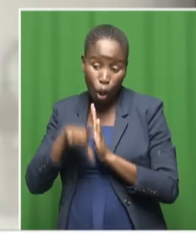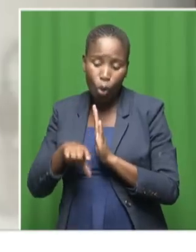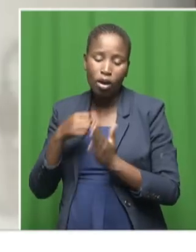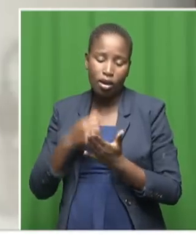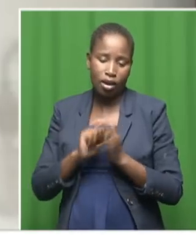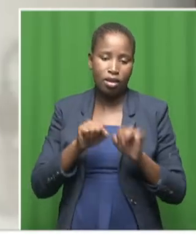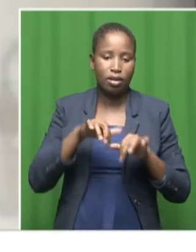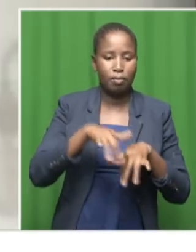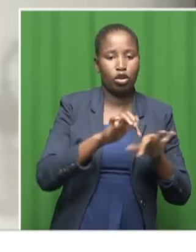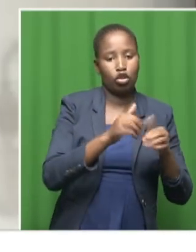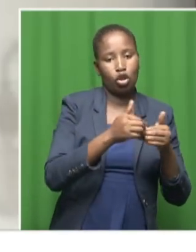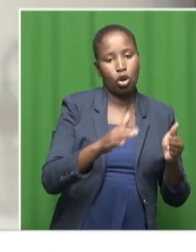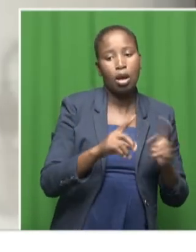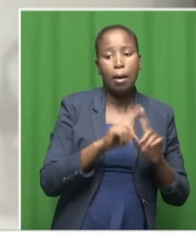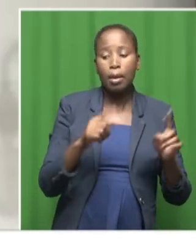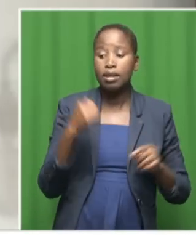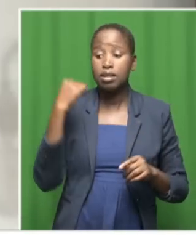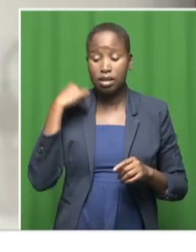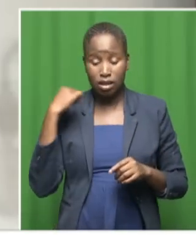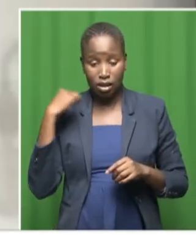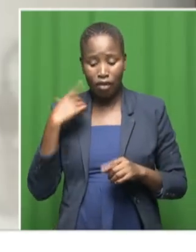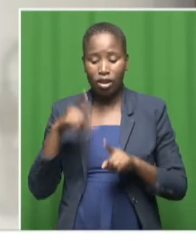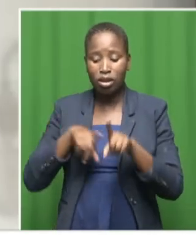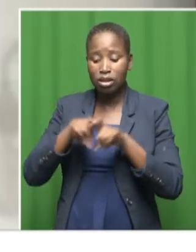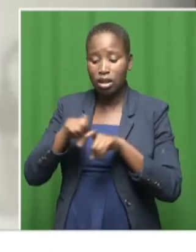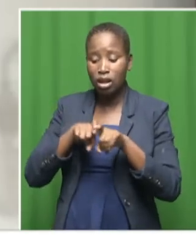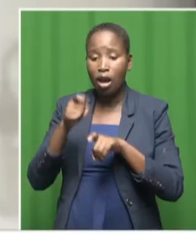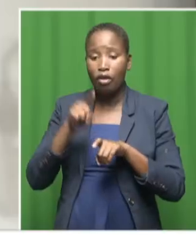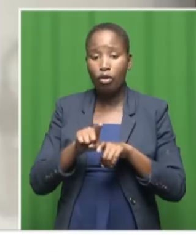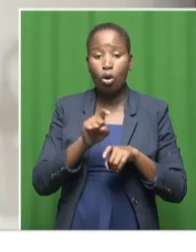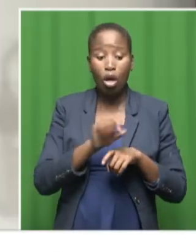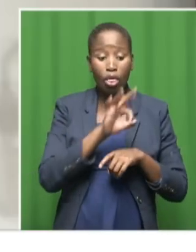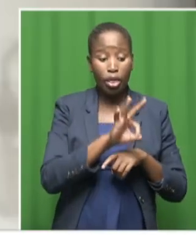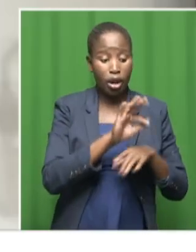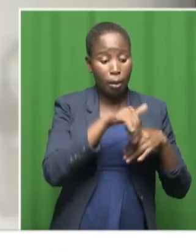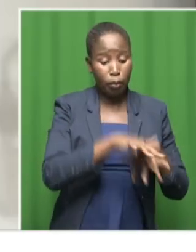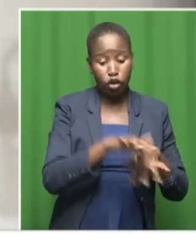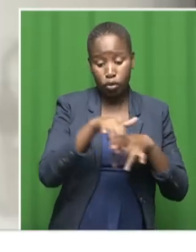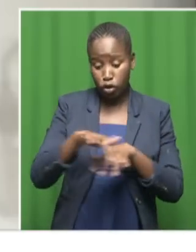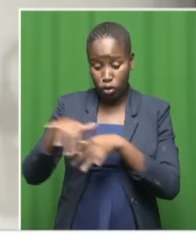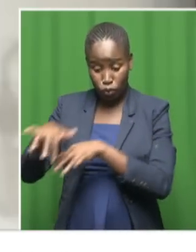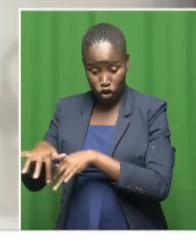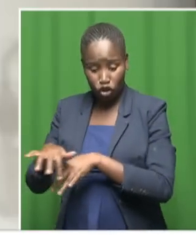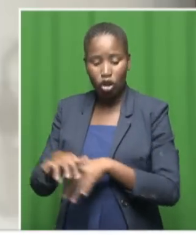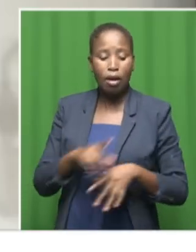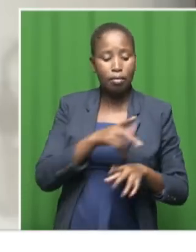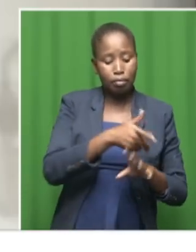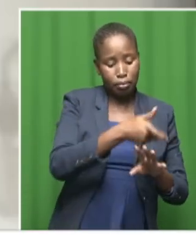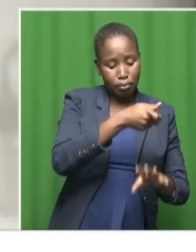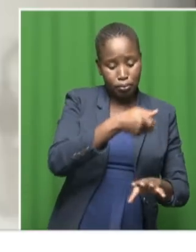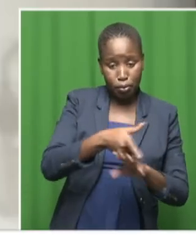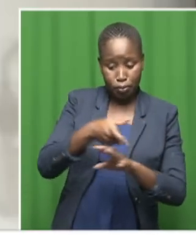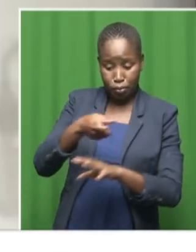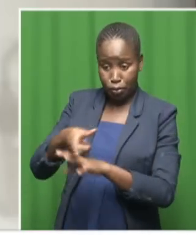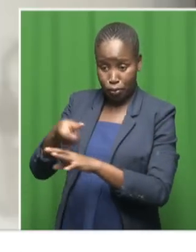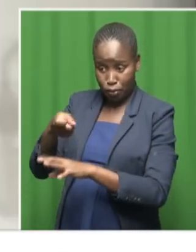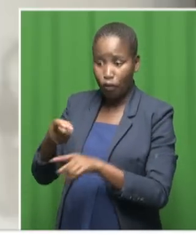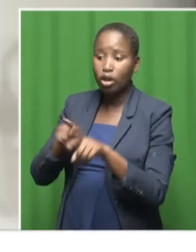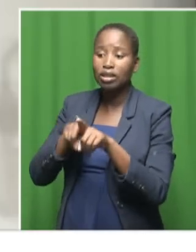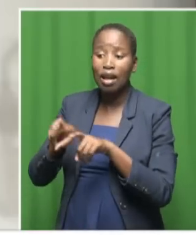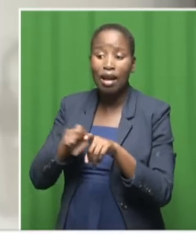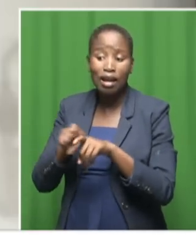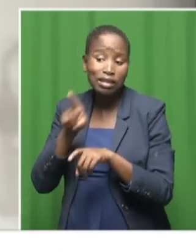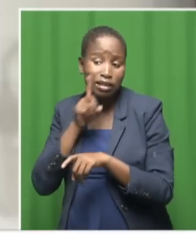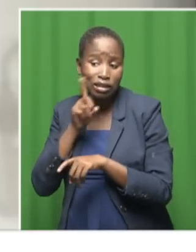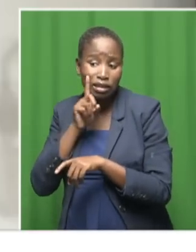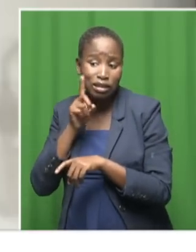received the testing results for the 3 closed beaches at that time in Strand, in Blauberg, and Fish Hoek. And Strand and Blauberg